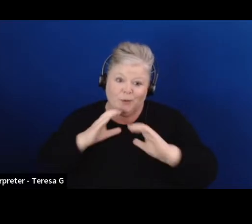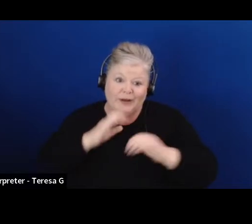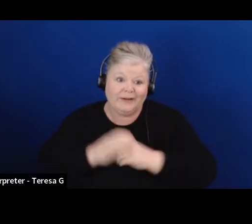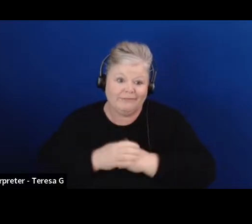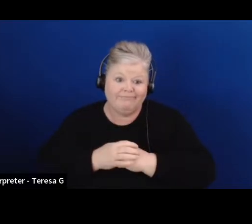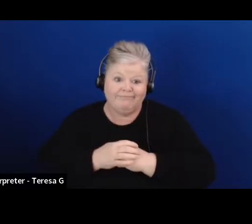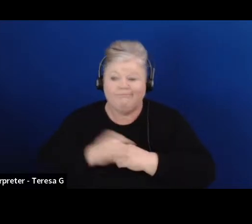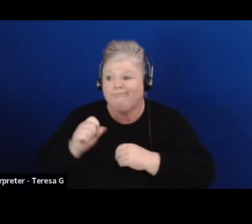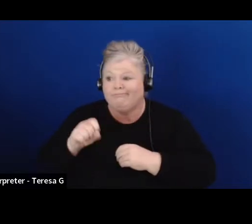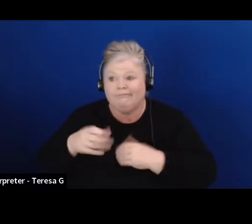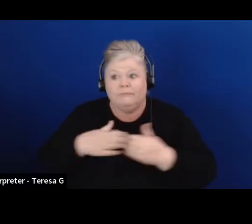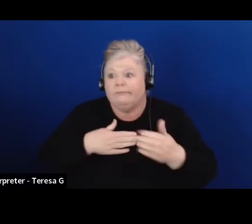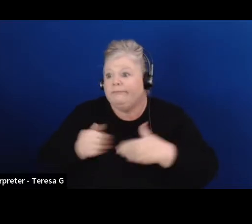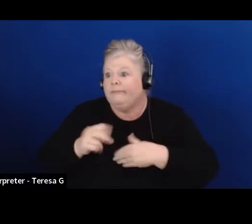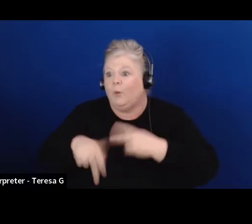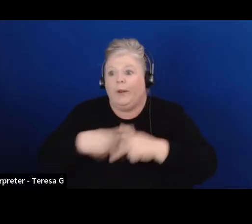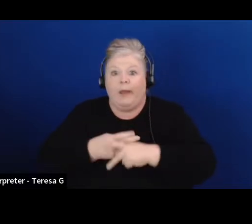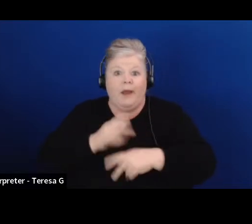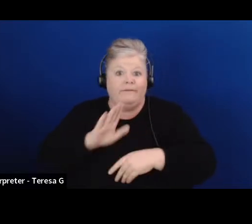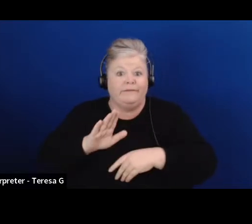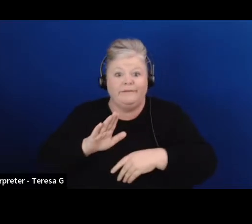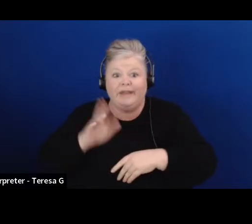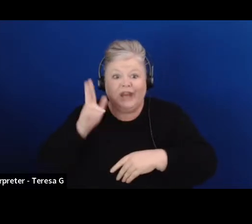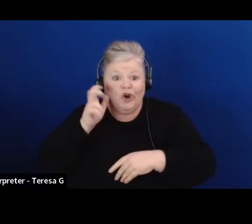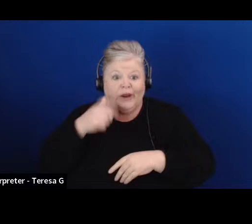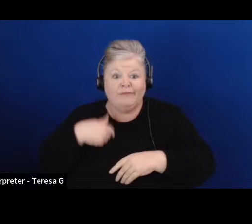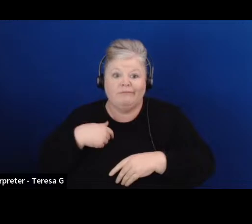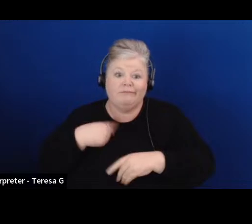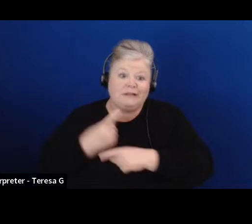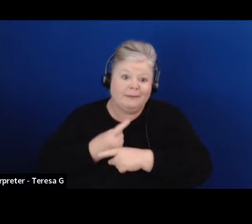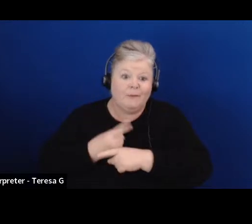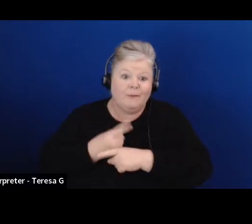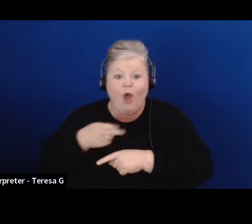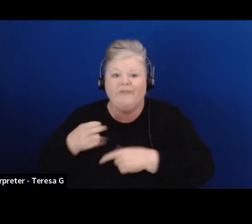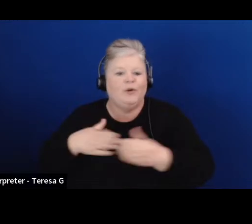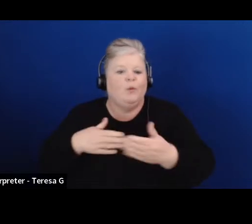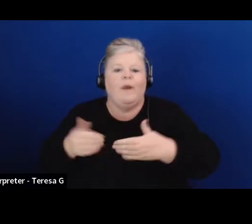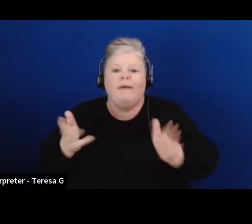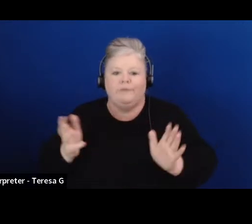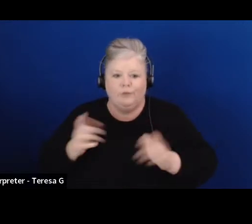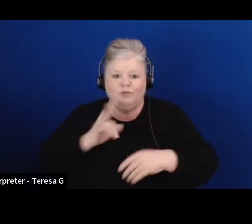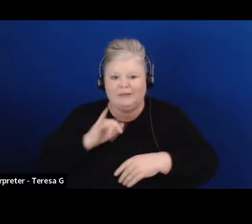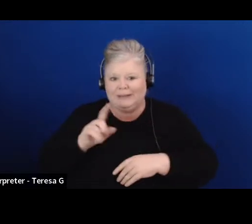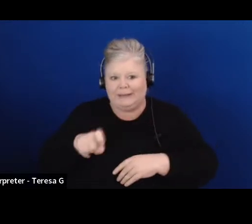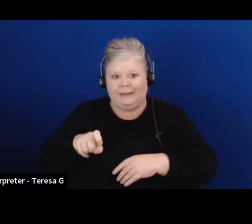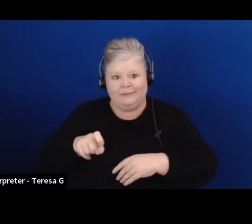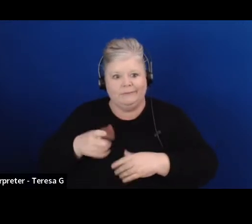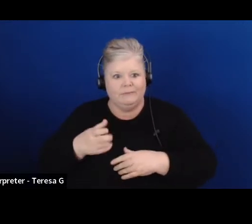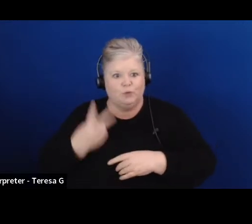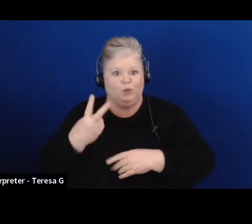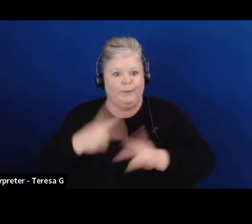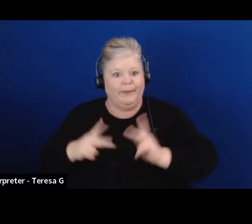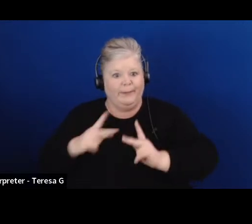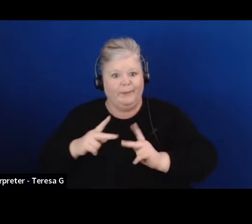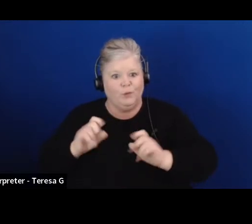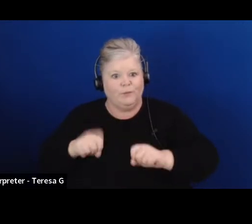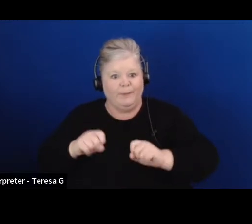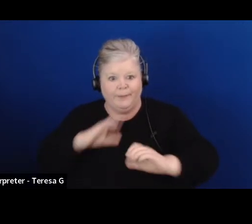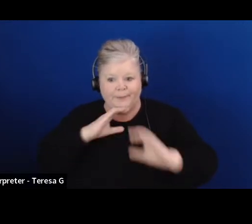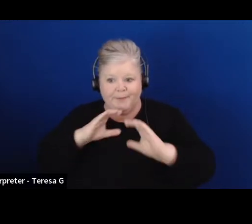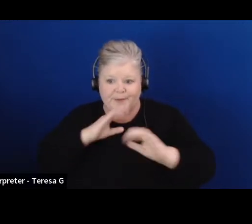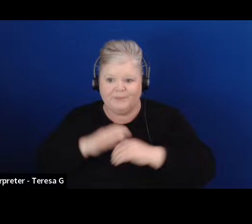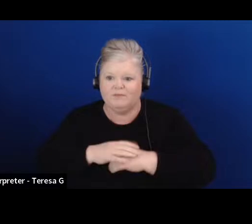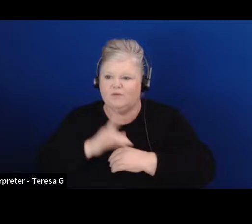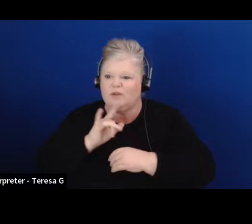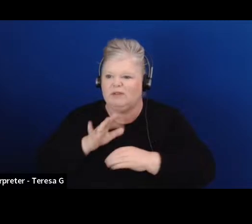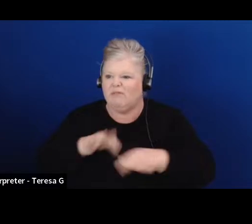matter what type of hearing you have, typical or hard of hearing, it takes more than one person to communicate. So it's all about having information